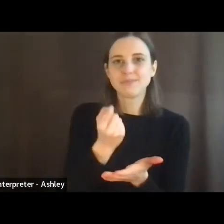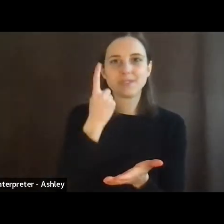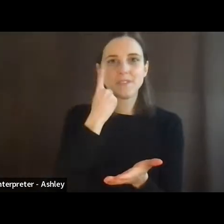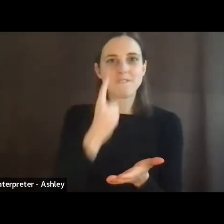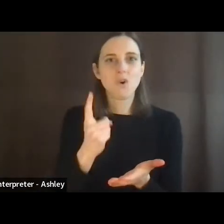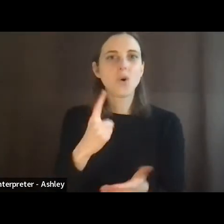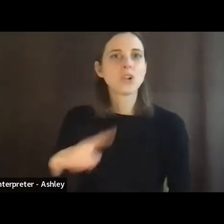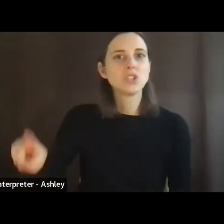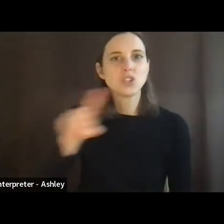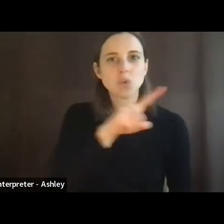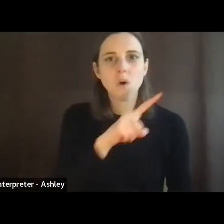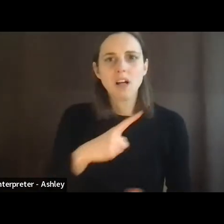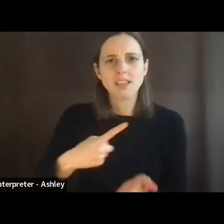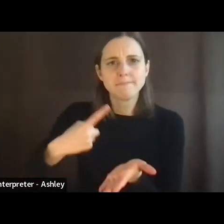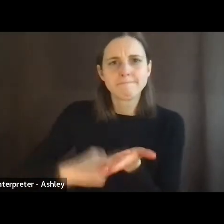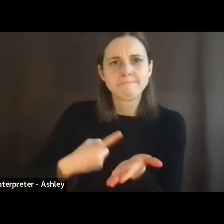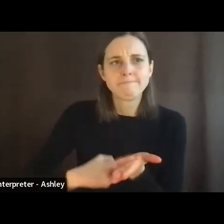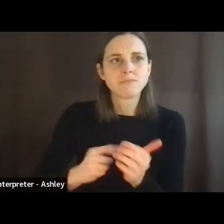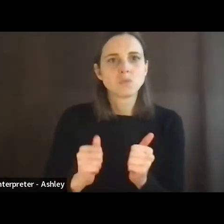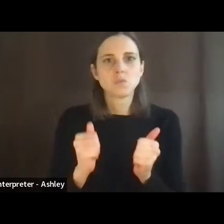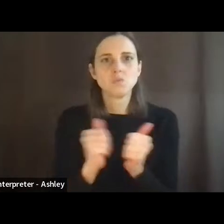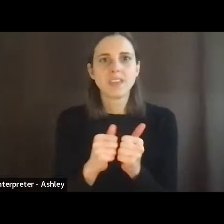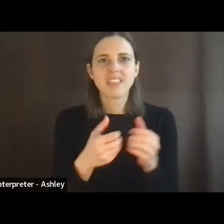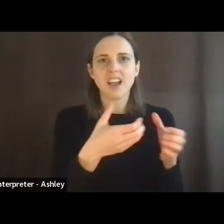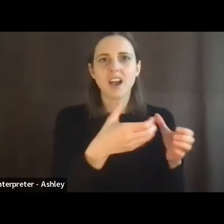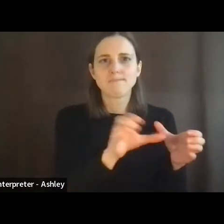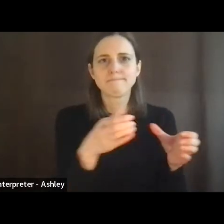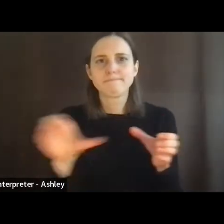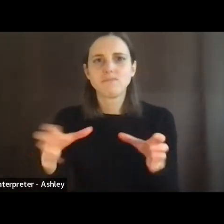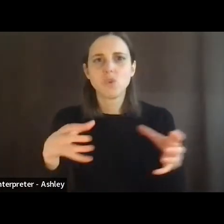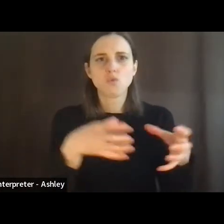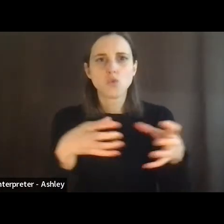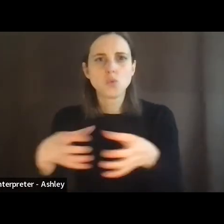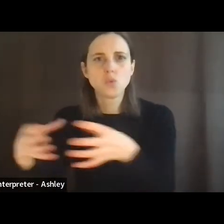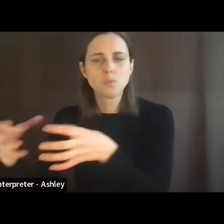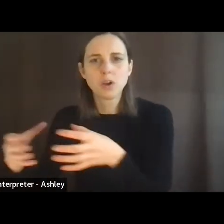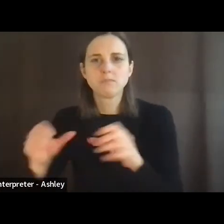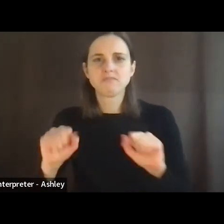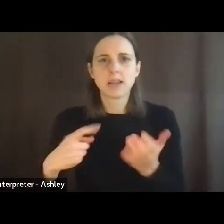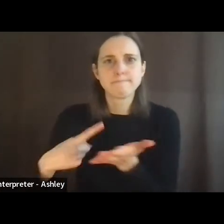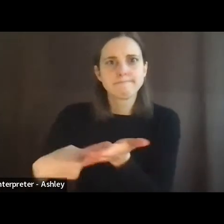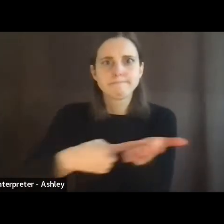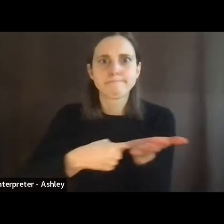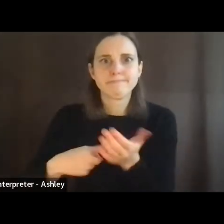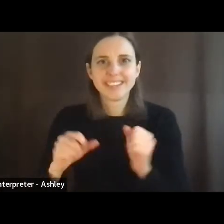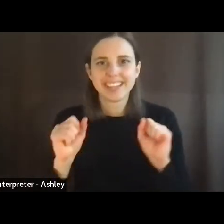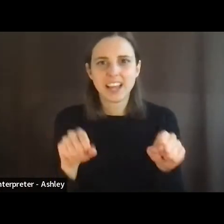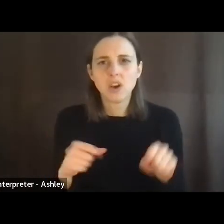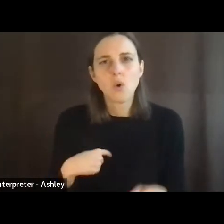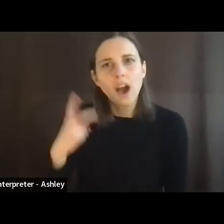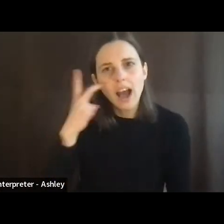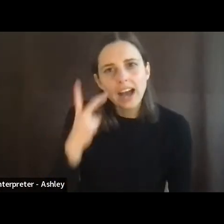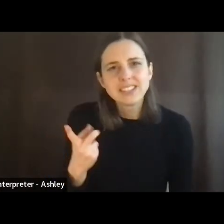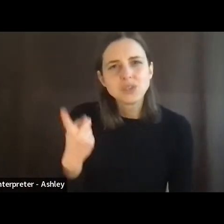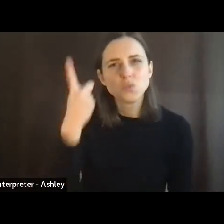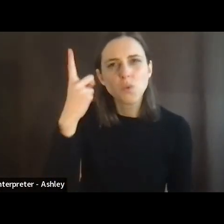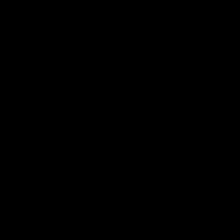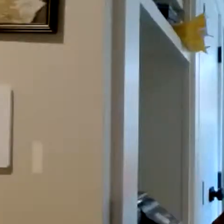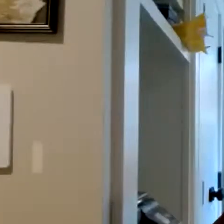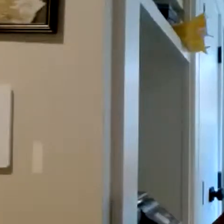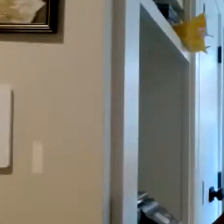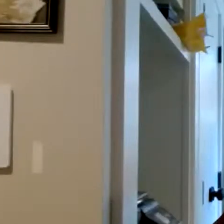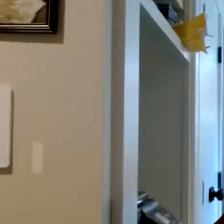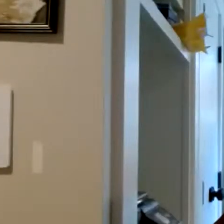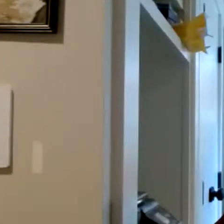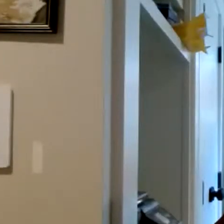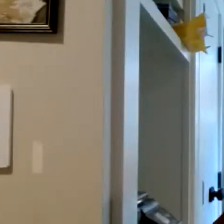breakout groups to have some intimate discussions. So I see one hand up. Tom. So this is not